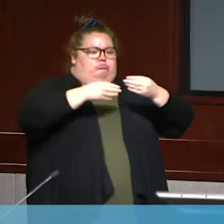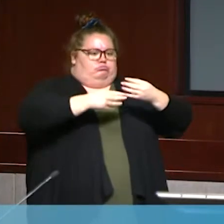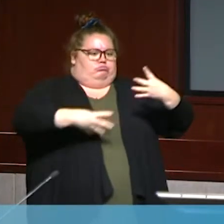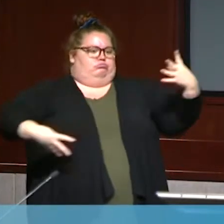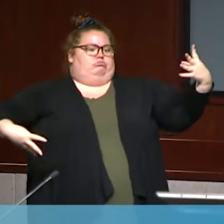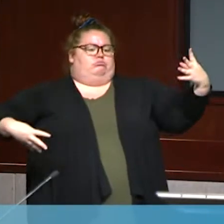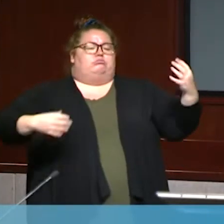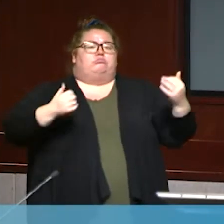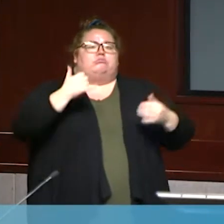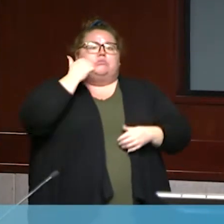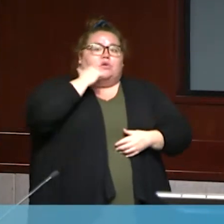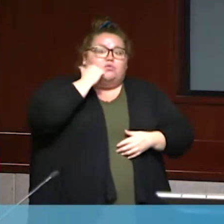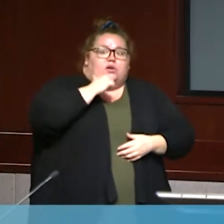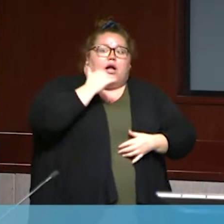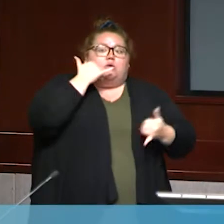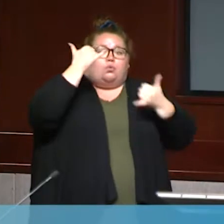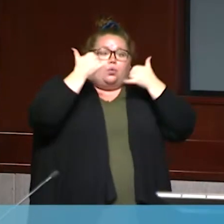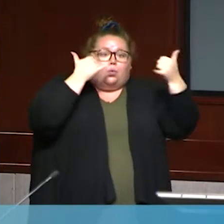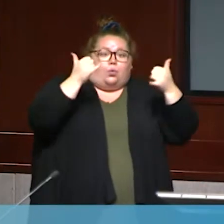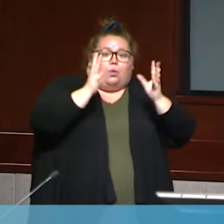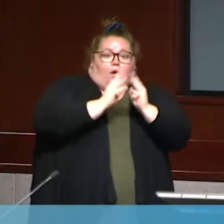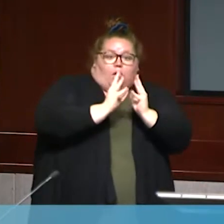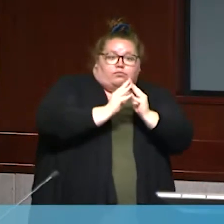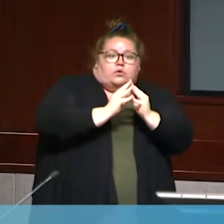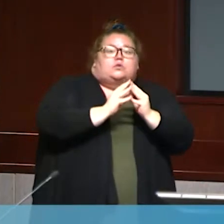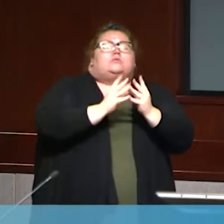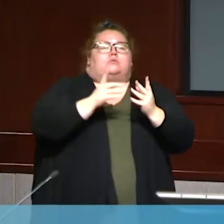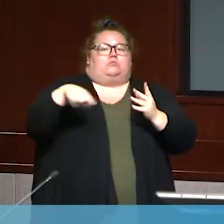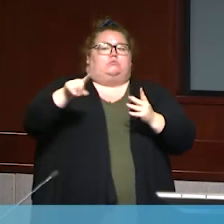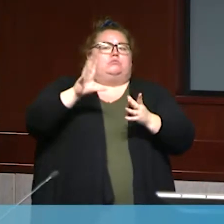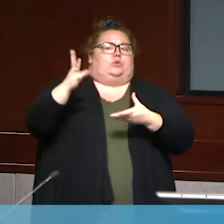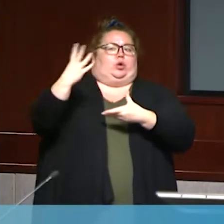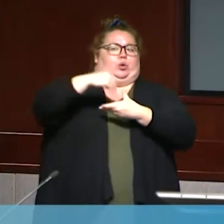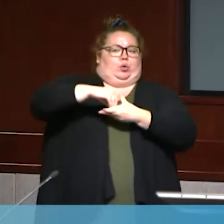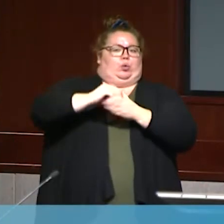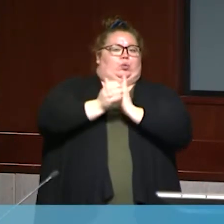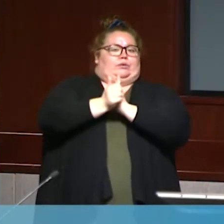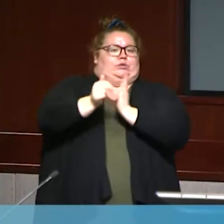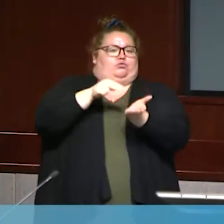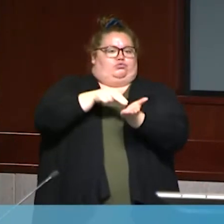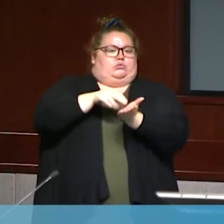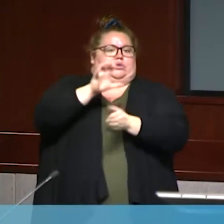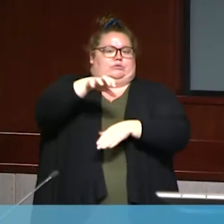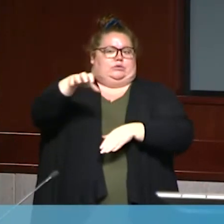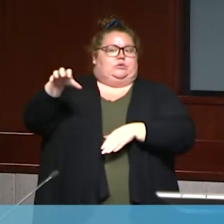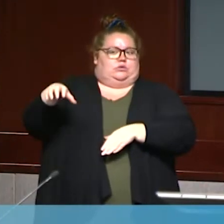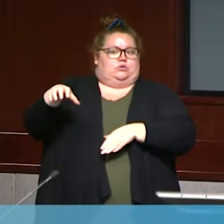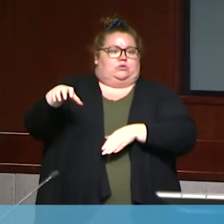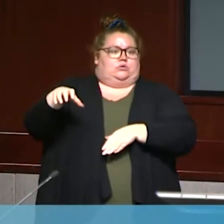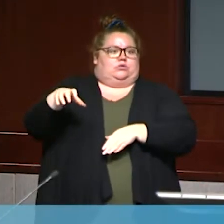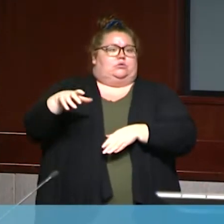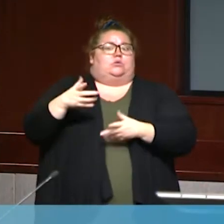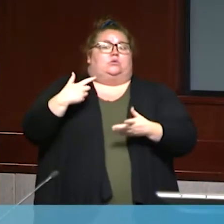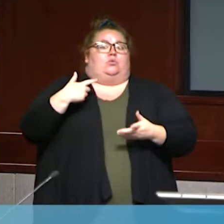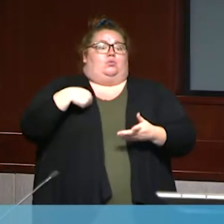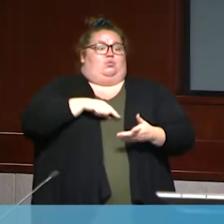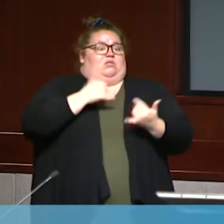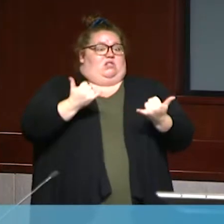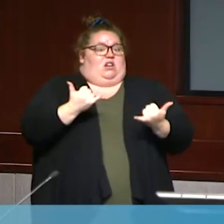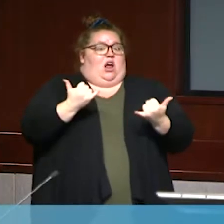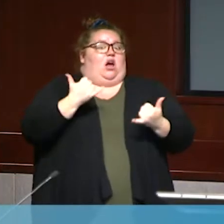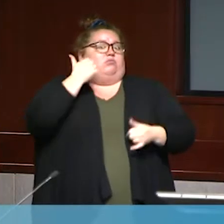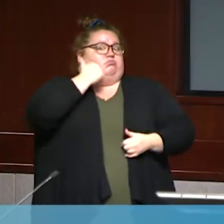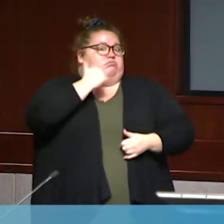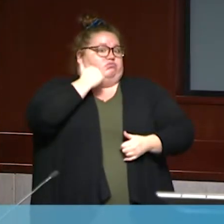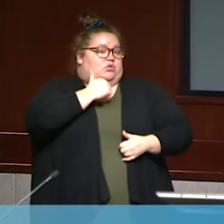nursing facilities, basically on a watch list. We are currently having a conference call with them daily for